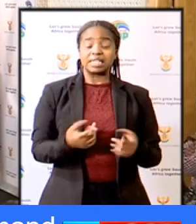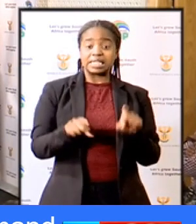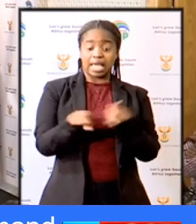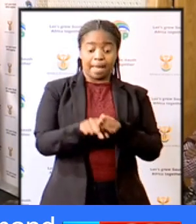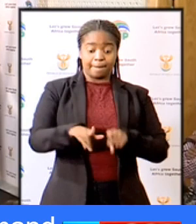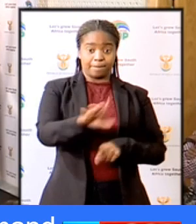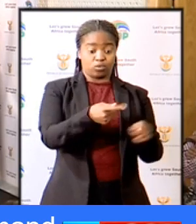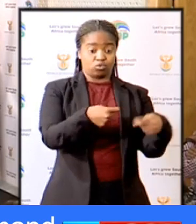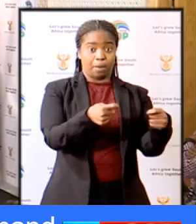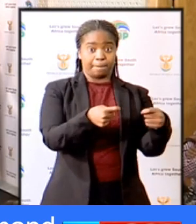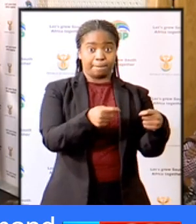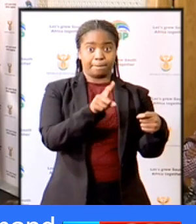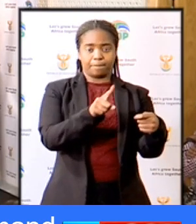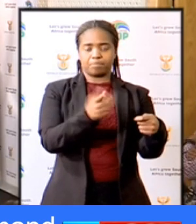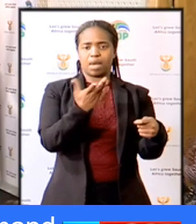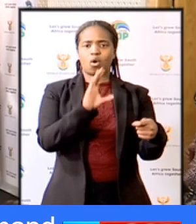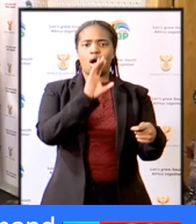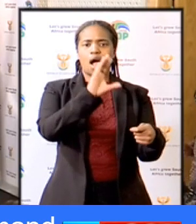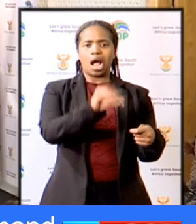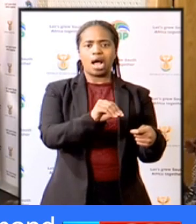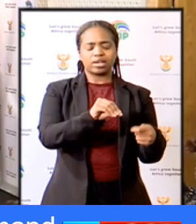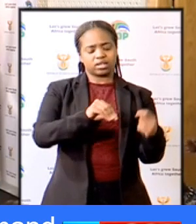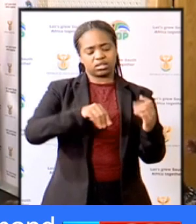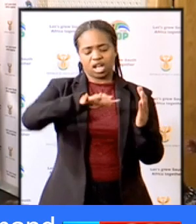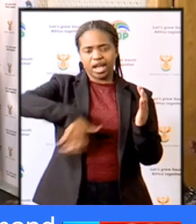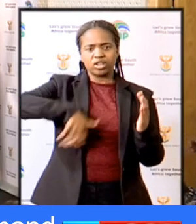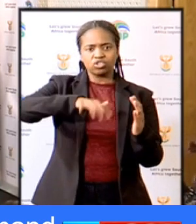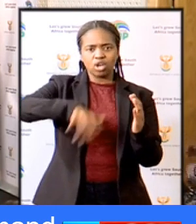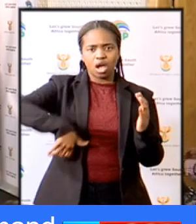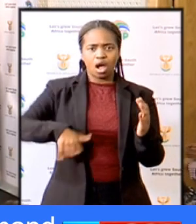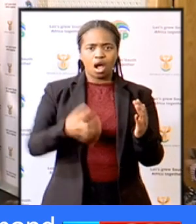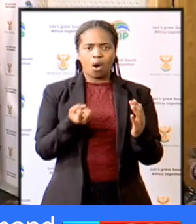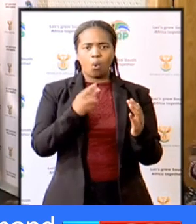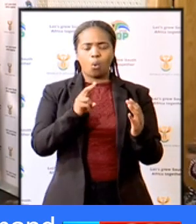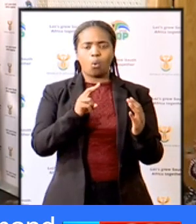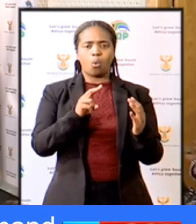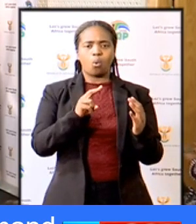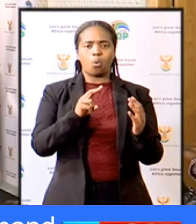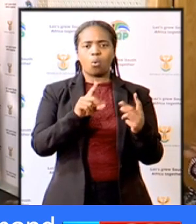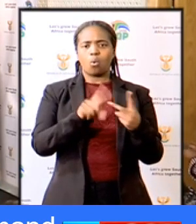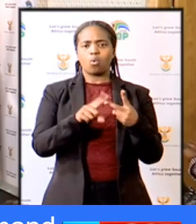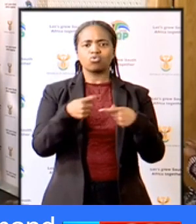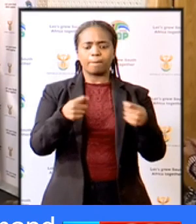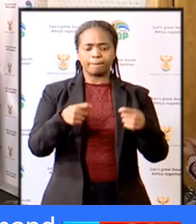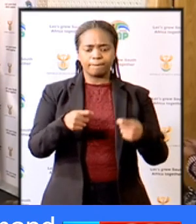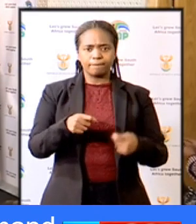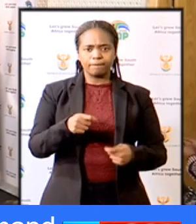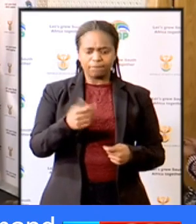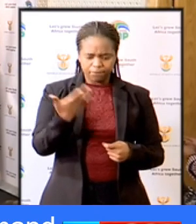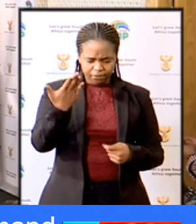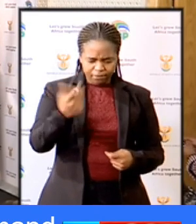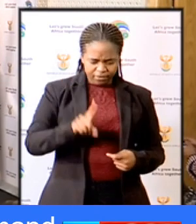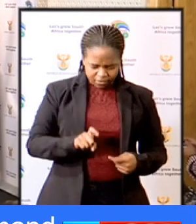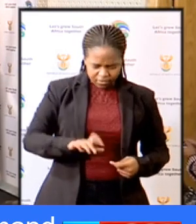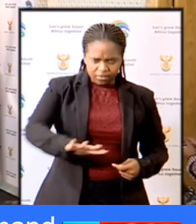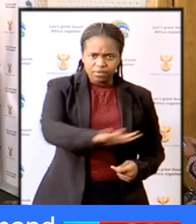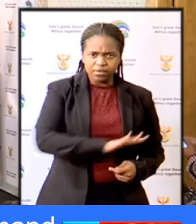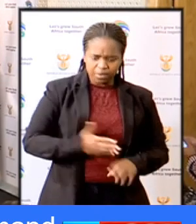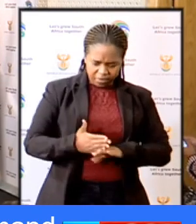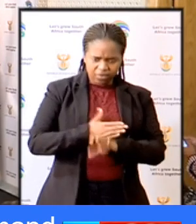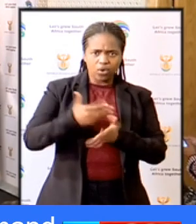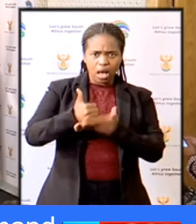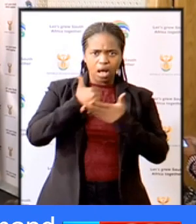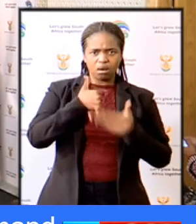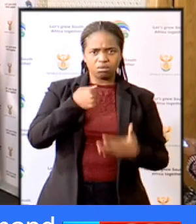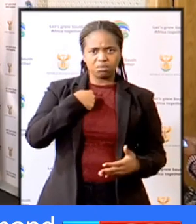retail shops, when you ask maybe the cashier or so on, even just to sanitize the surfaces before they assist